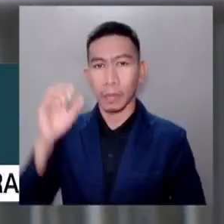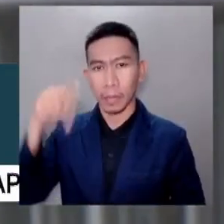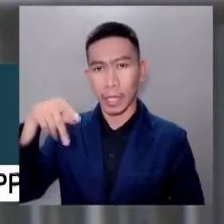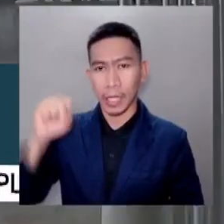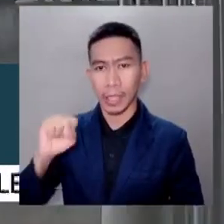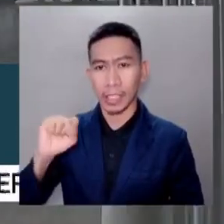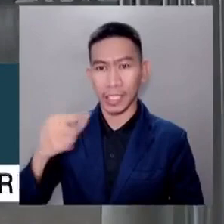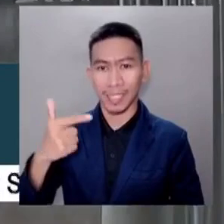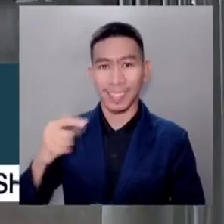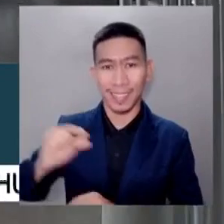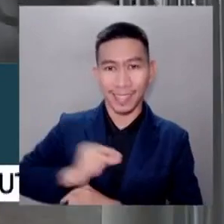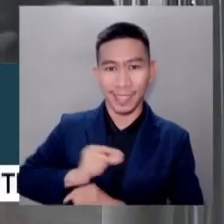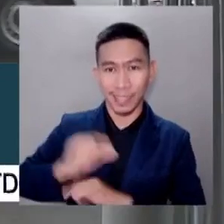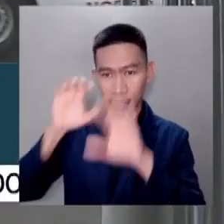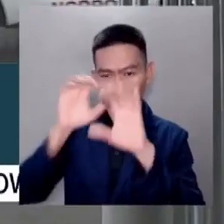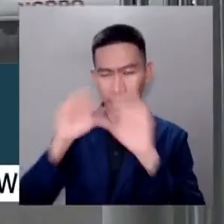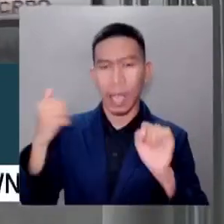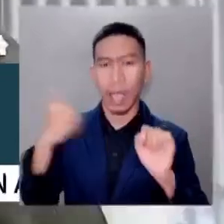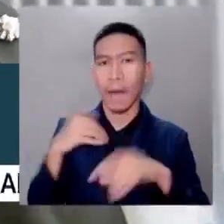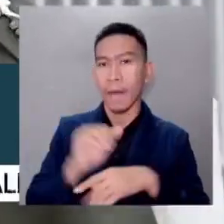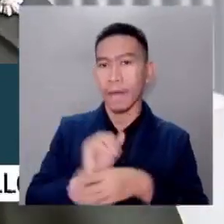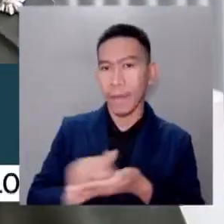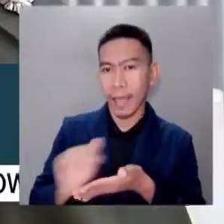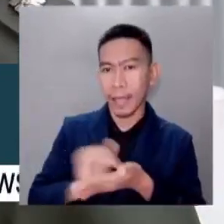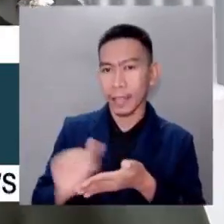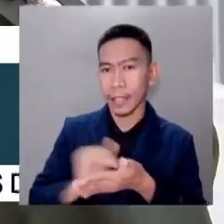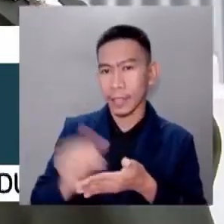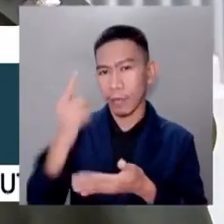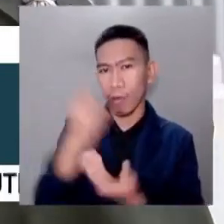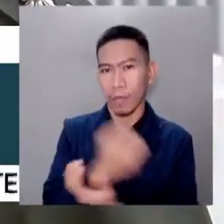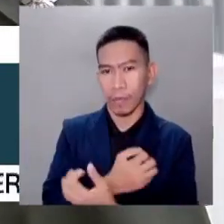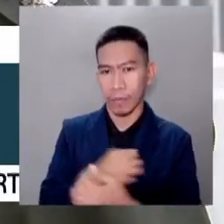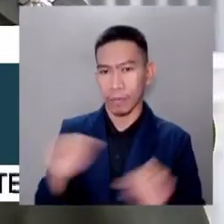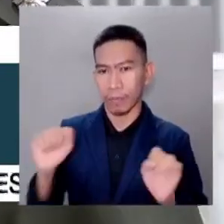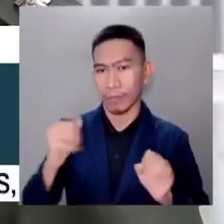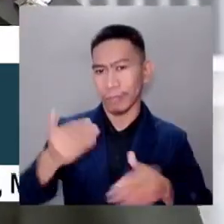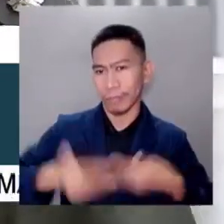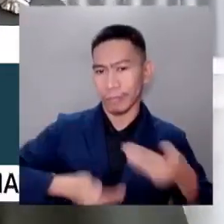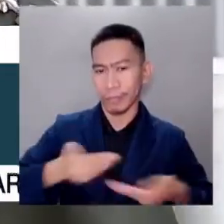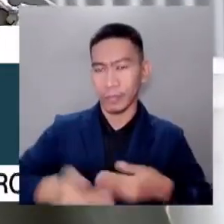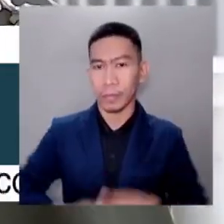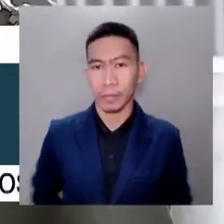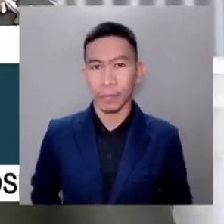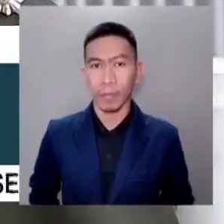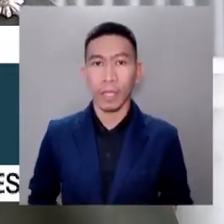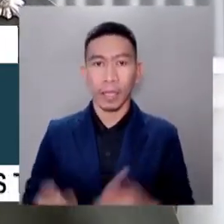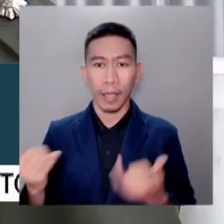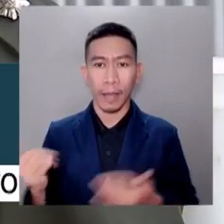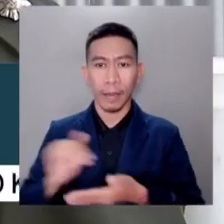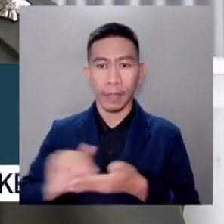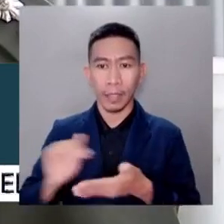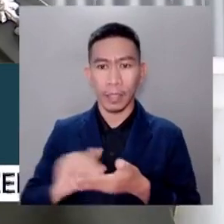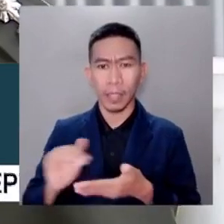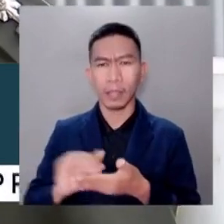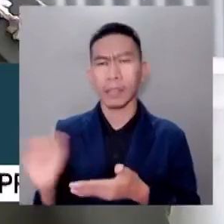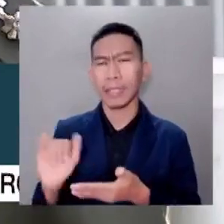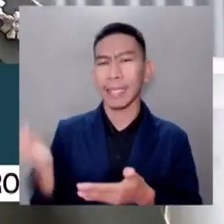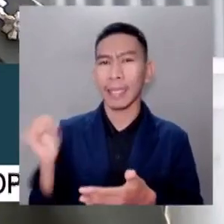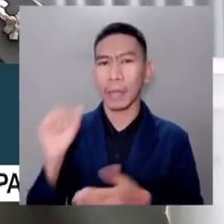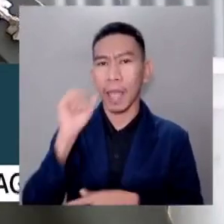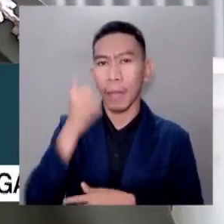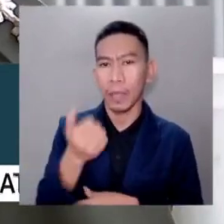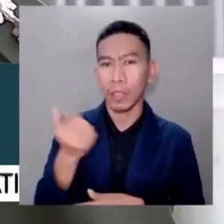a dry run for security measures. What I can tell you today is a simulation of what will happen on April, on June